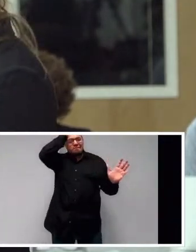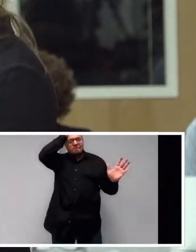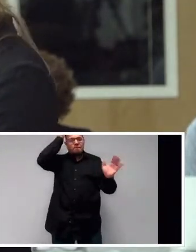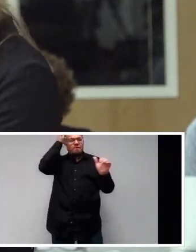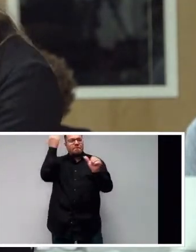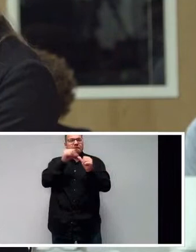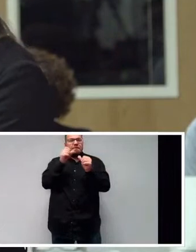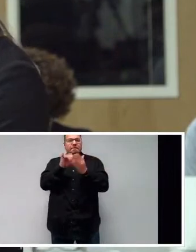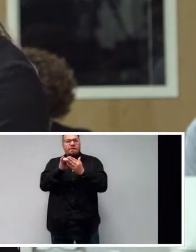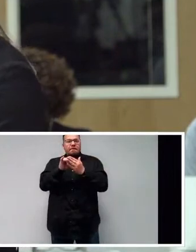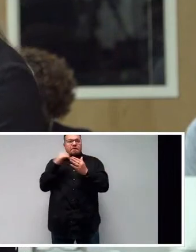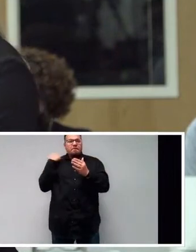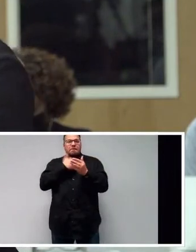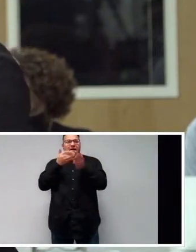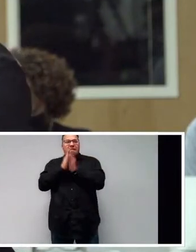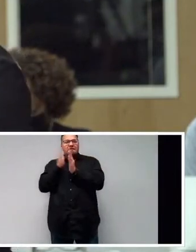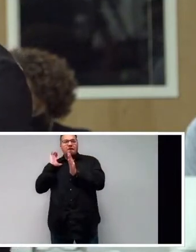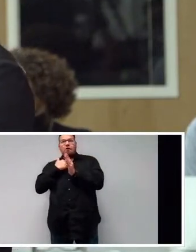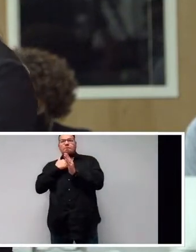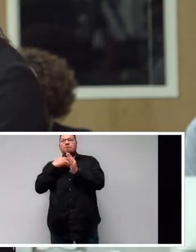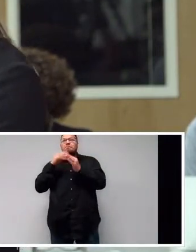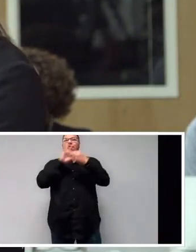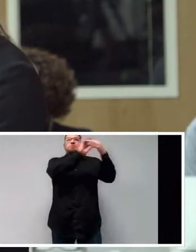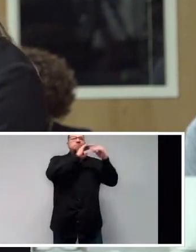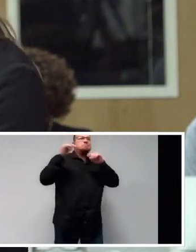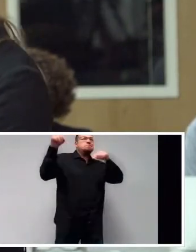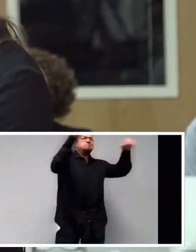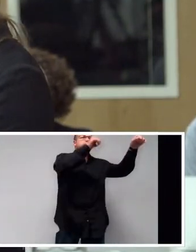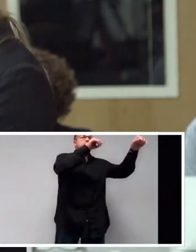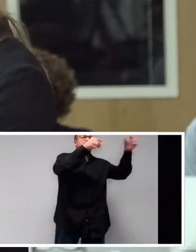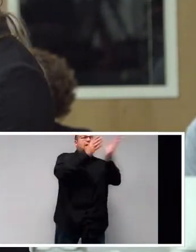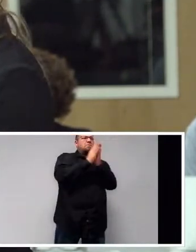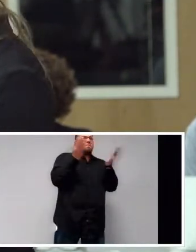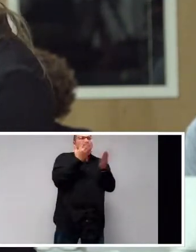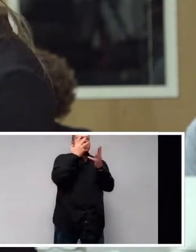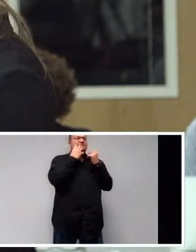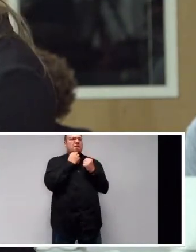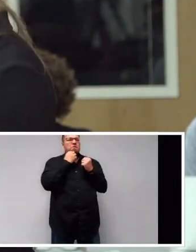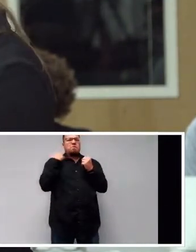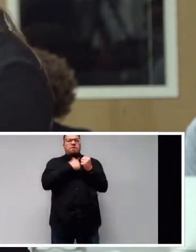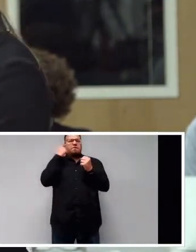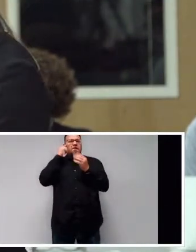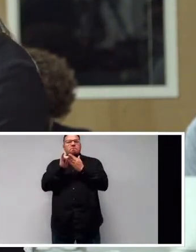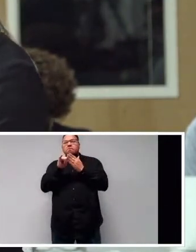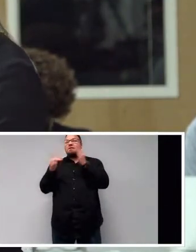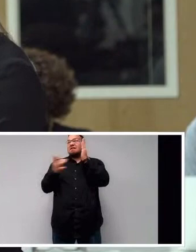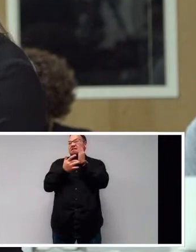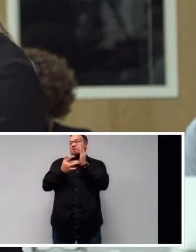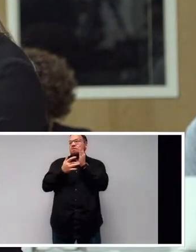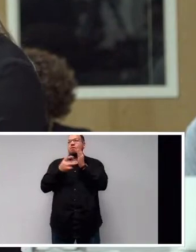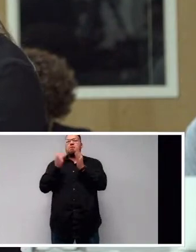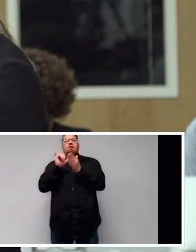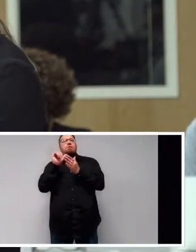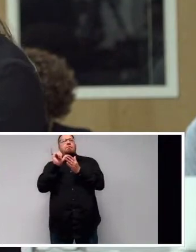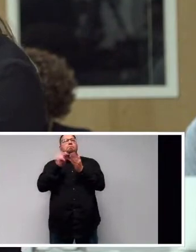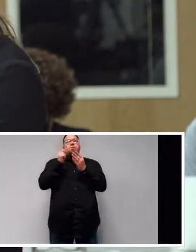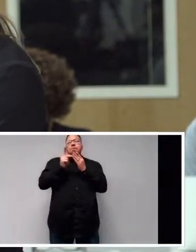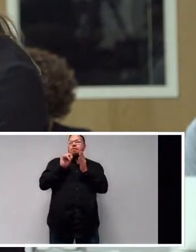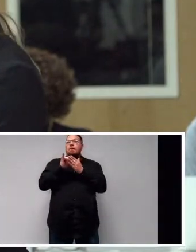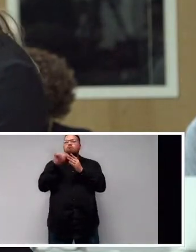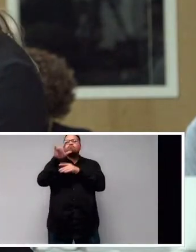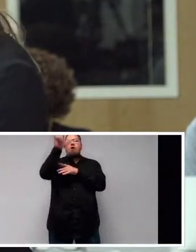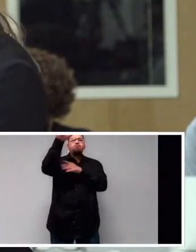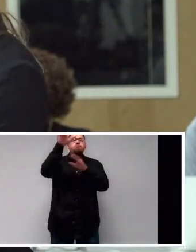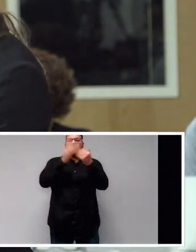they value the most, we thought it would be the technical skills that we're teaching them, right? Like programming a drone or welding. But it was actually the